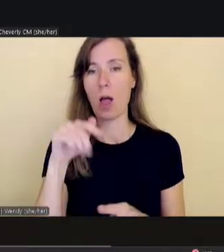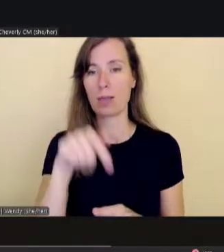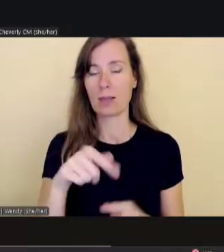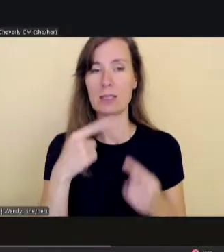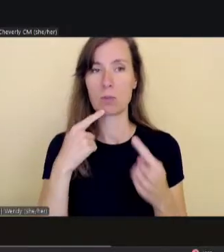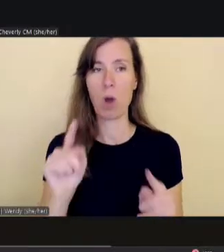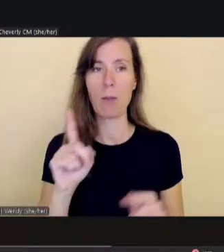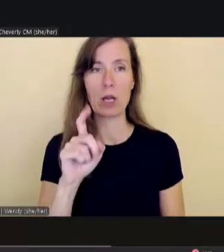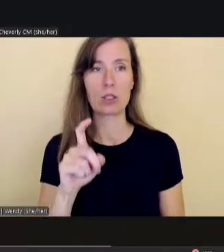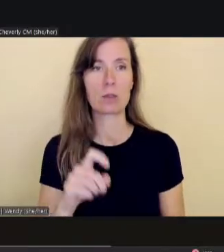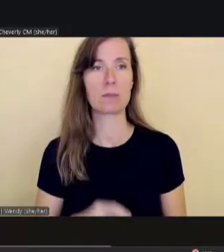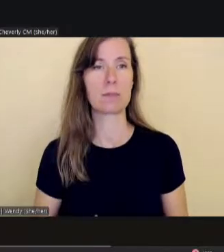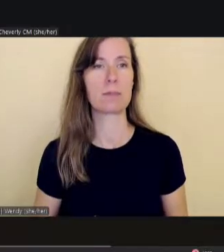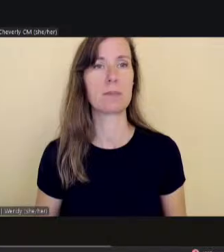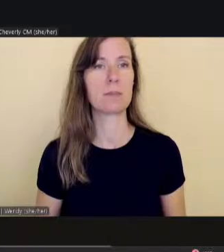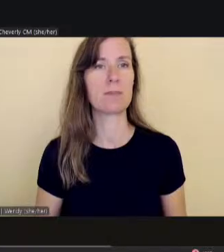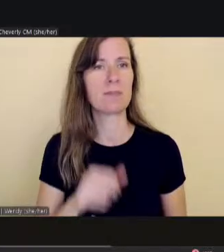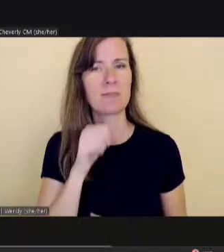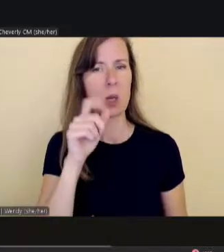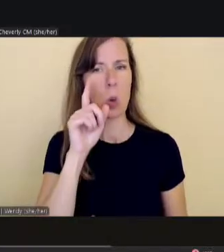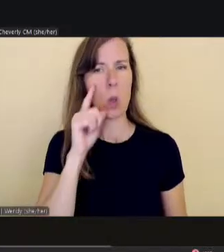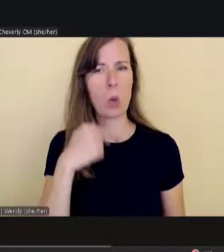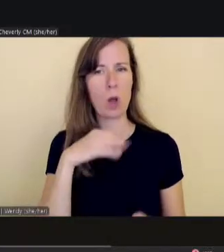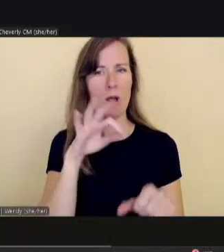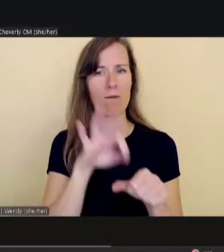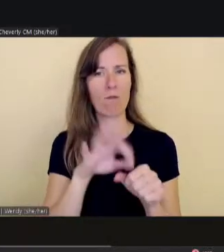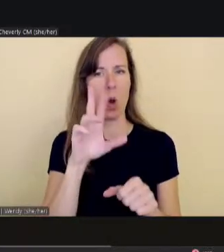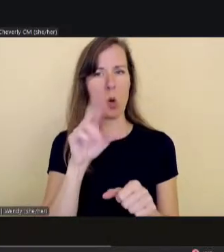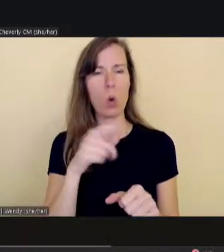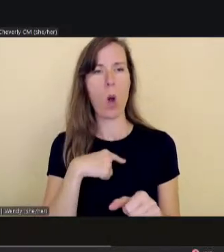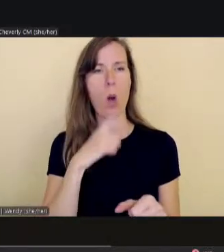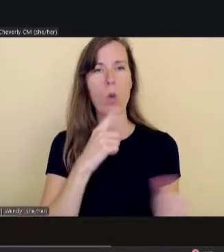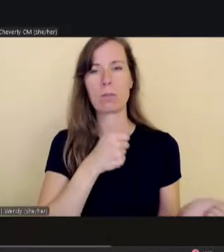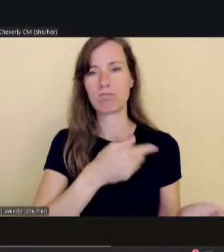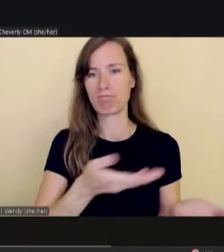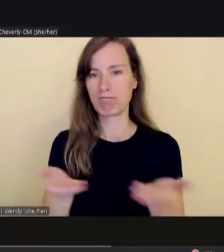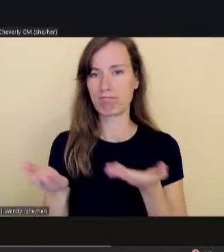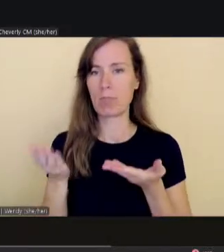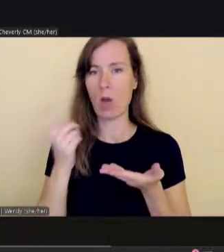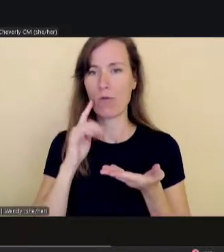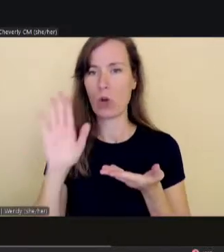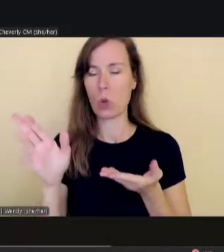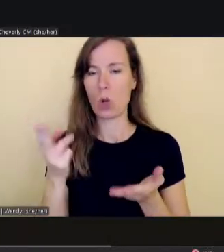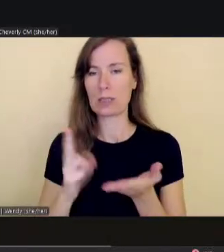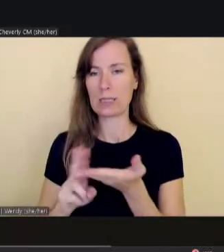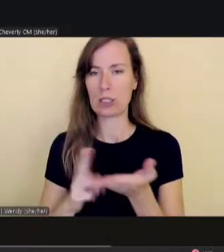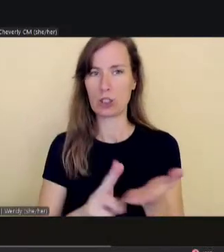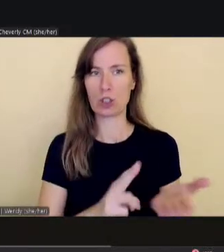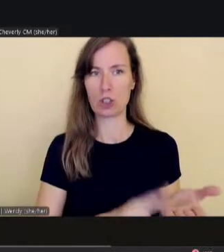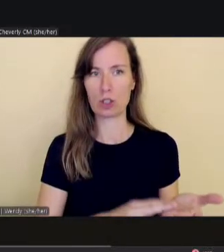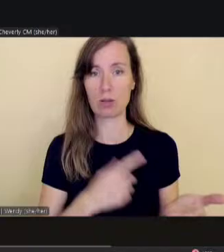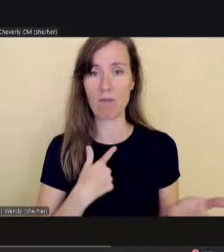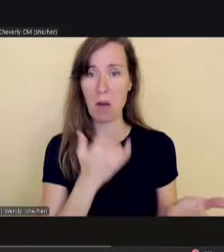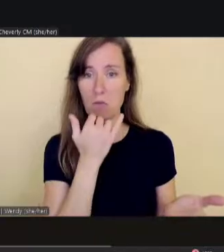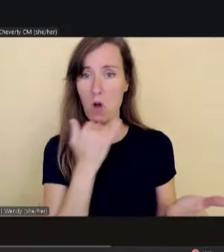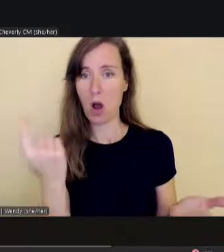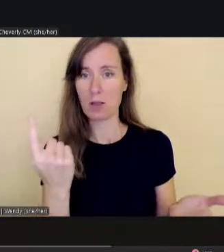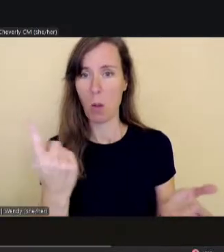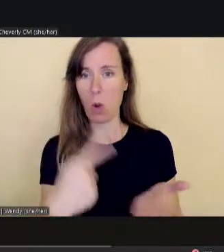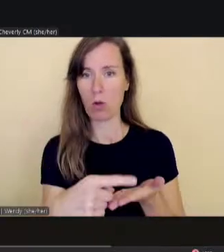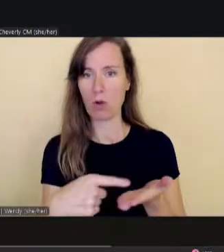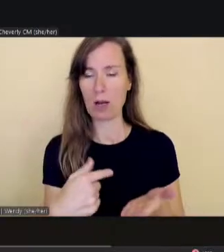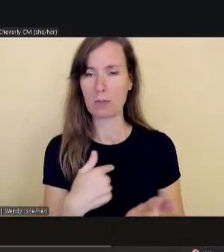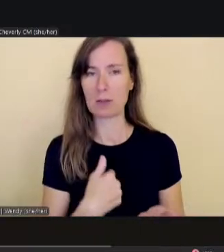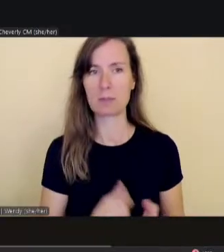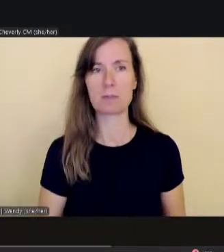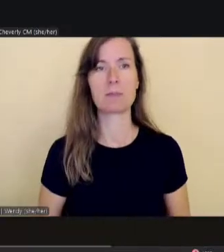I don't believe we have to vote on this, so I'm simply going to circulate it for your signatures. If I'm wrong, please correct me. We will move